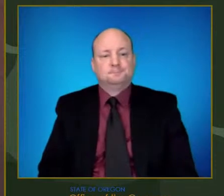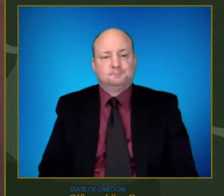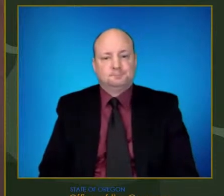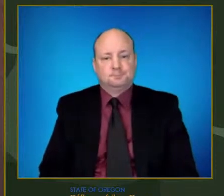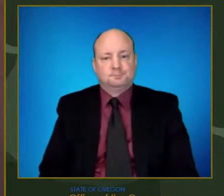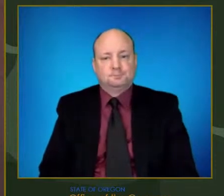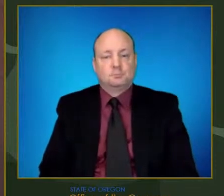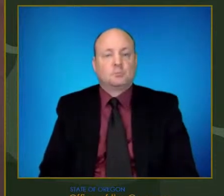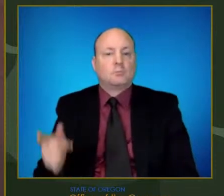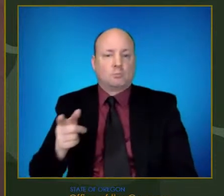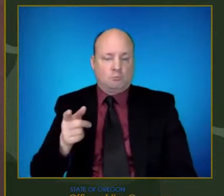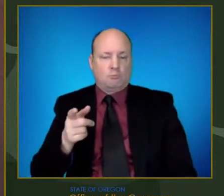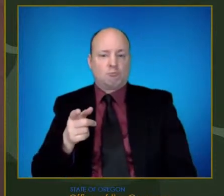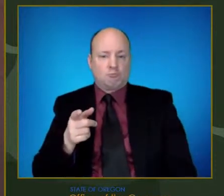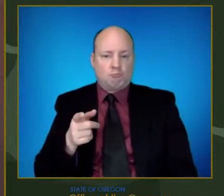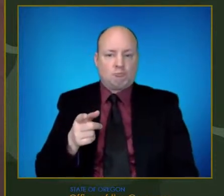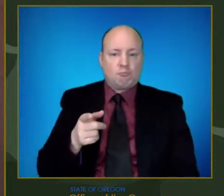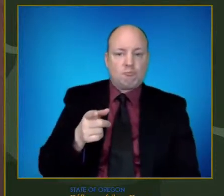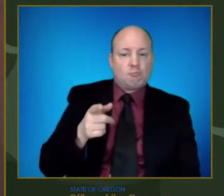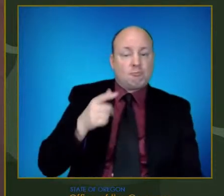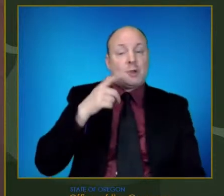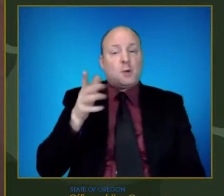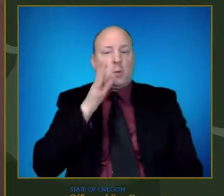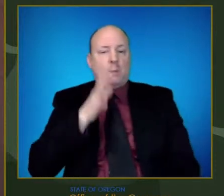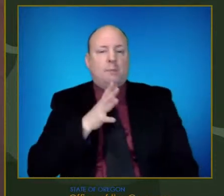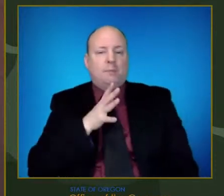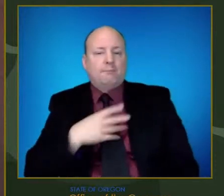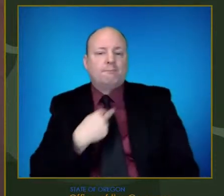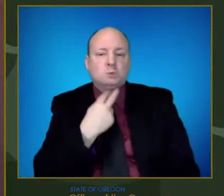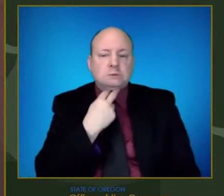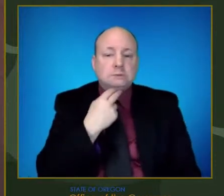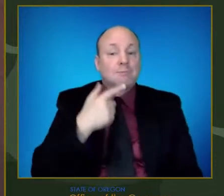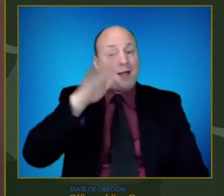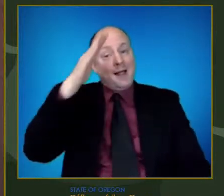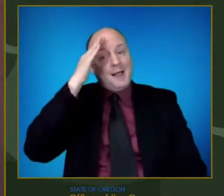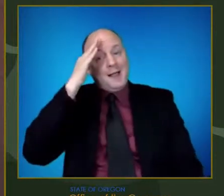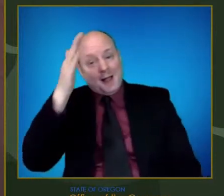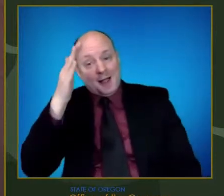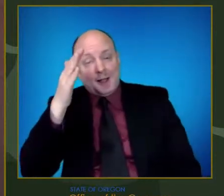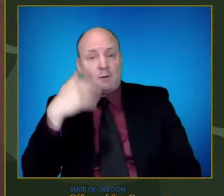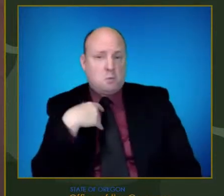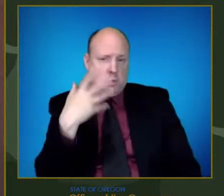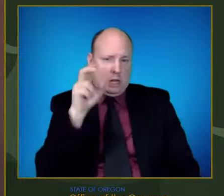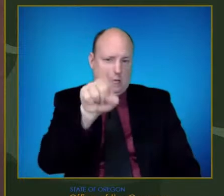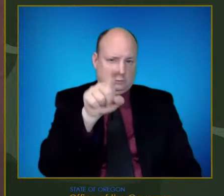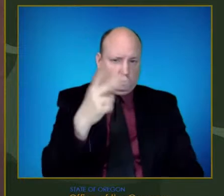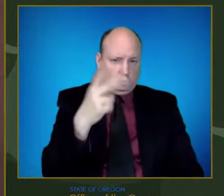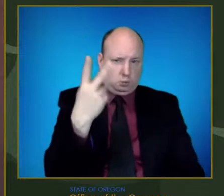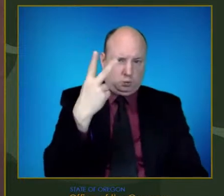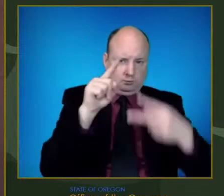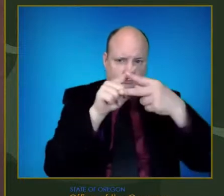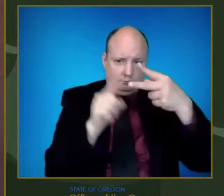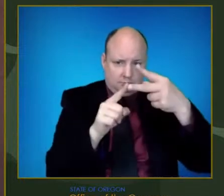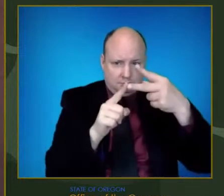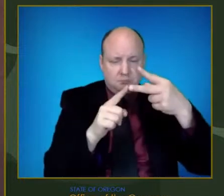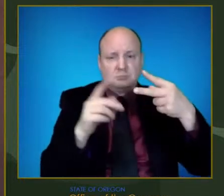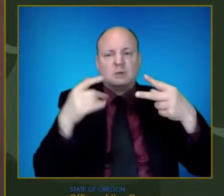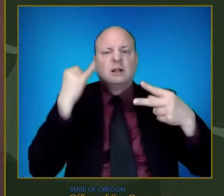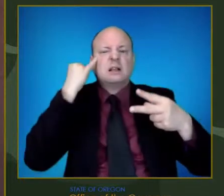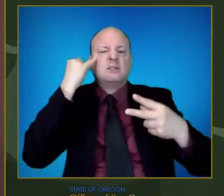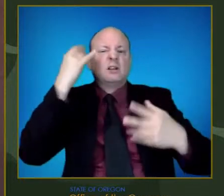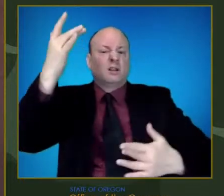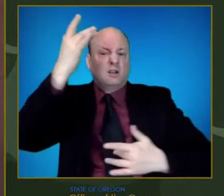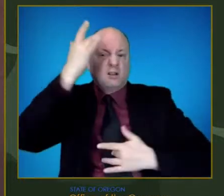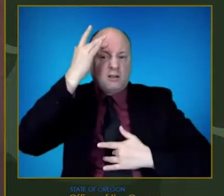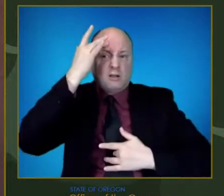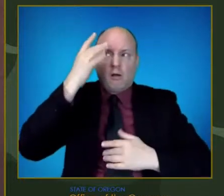Hey there, thanks for taking our questions today. I have 2 questions. The first one, if cases and hospitalizations are increasing, why aren't we opening up